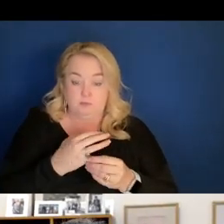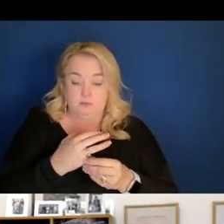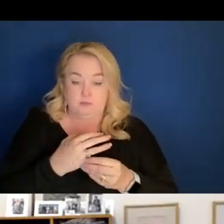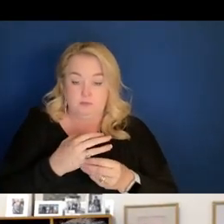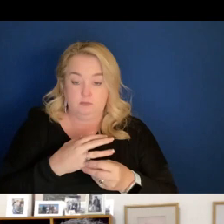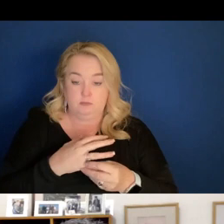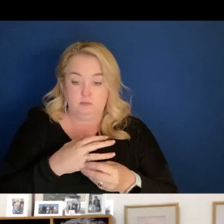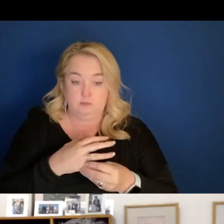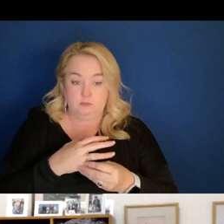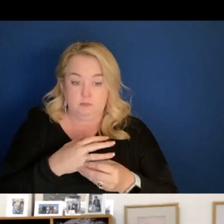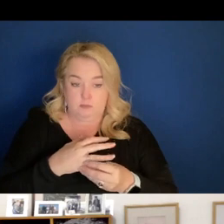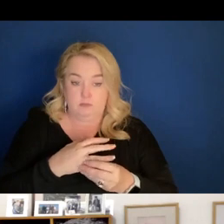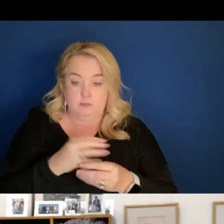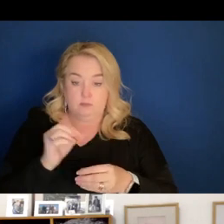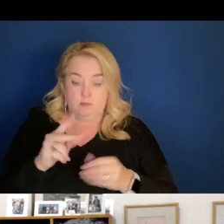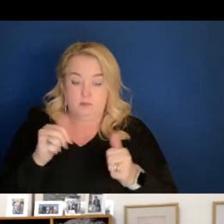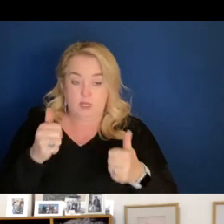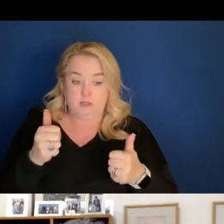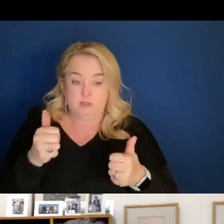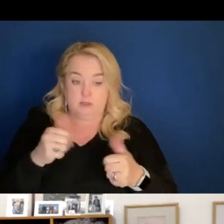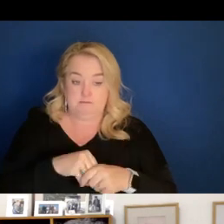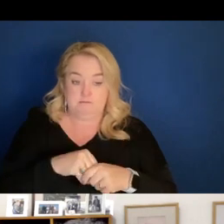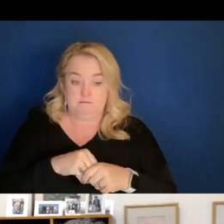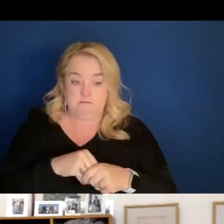is loading. There we go. Excellent.